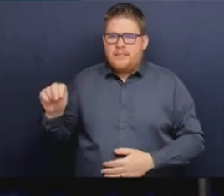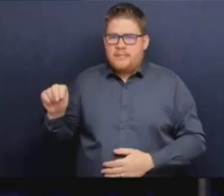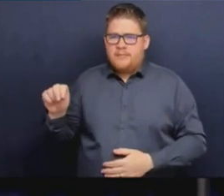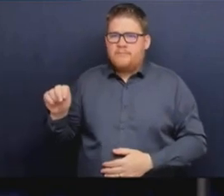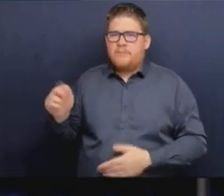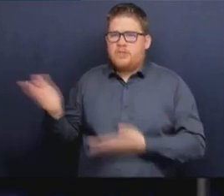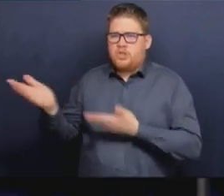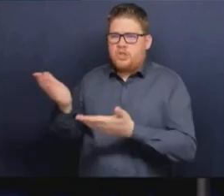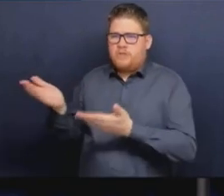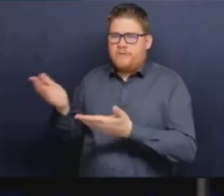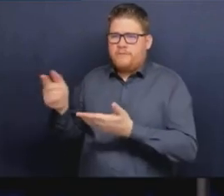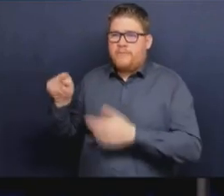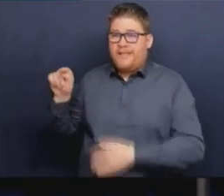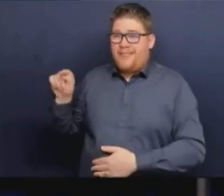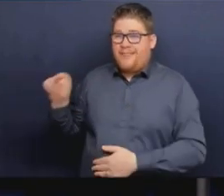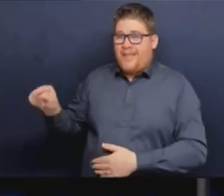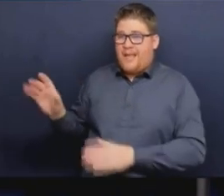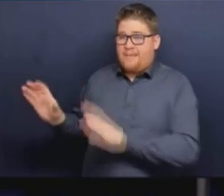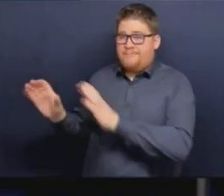Beer.